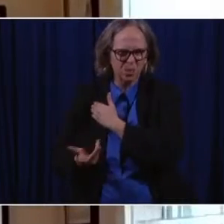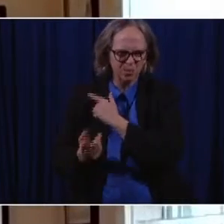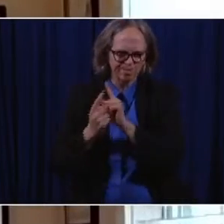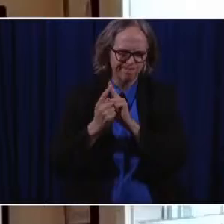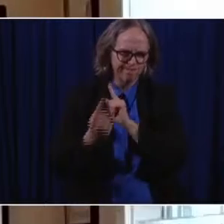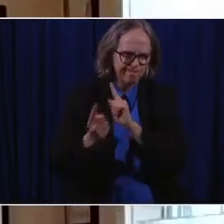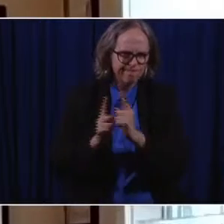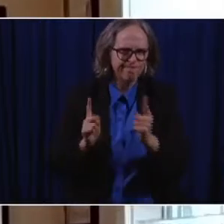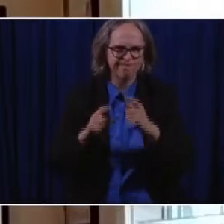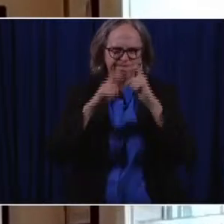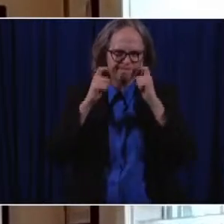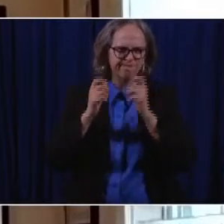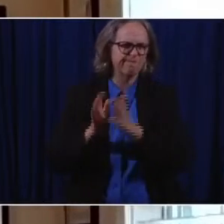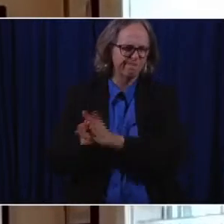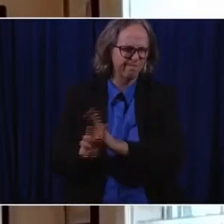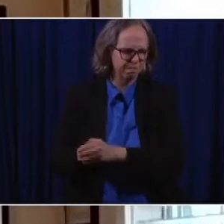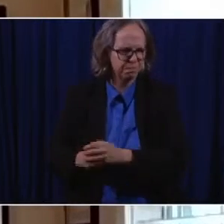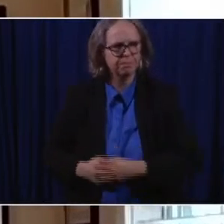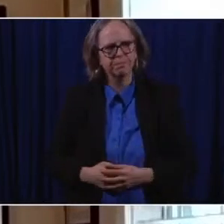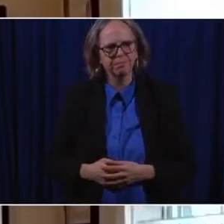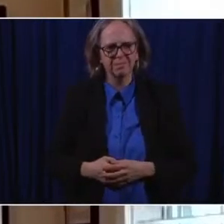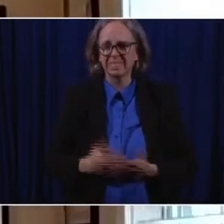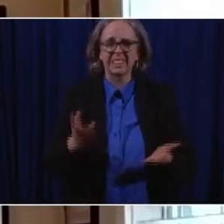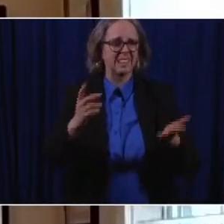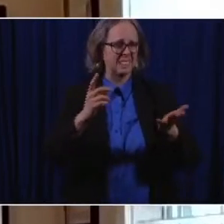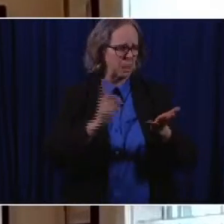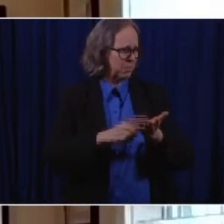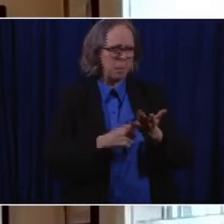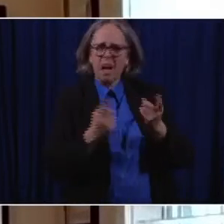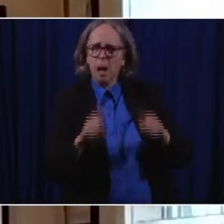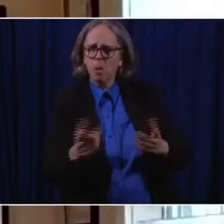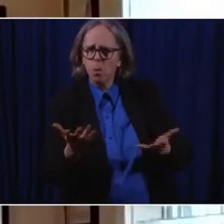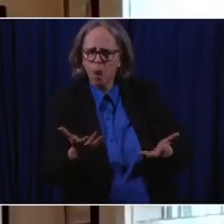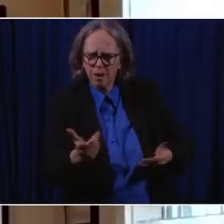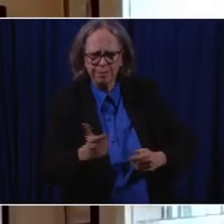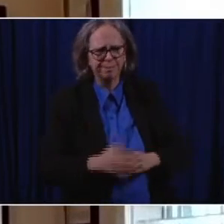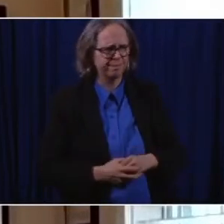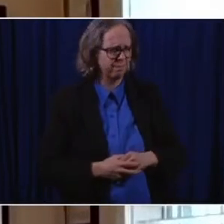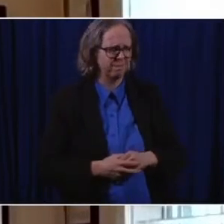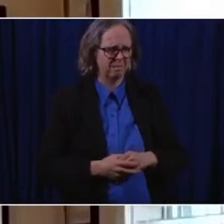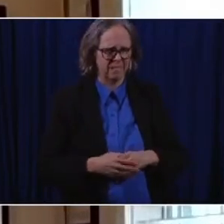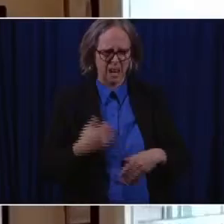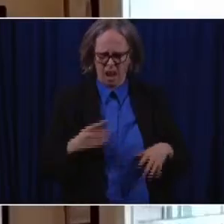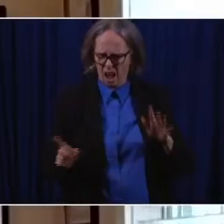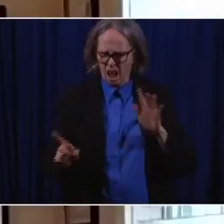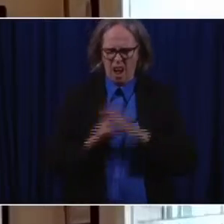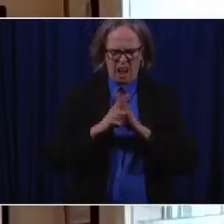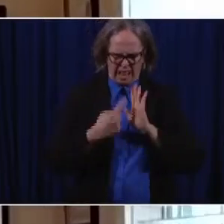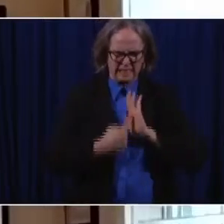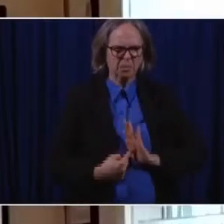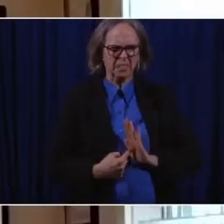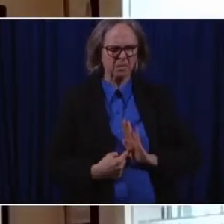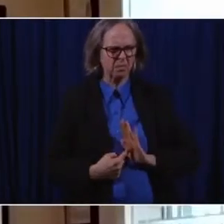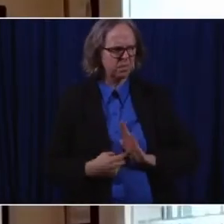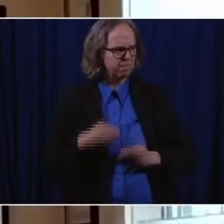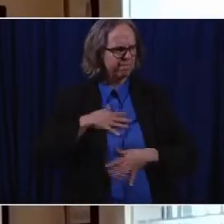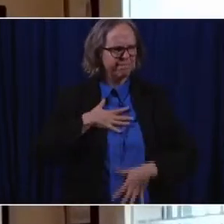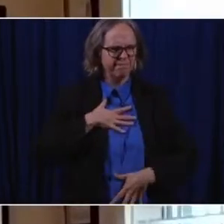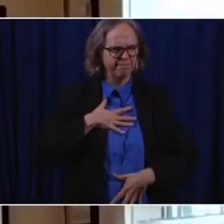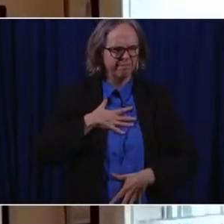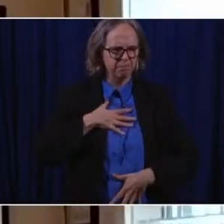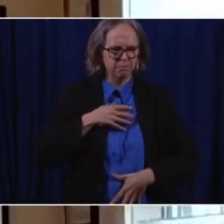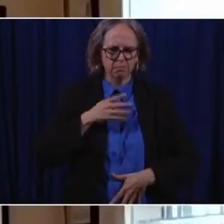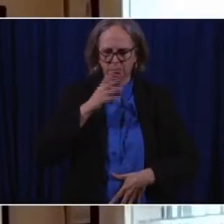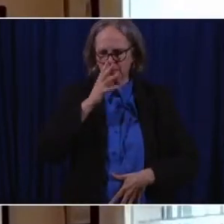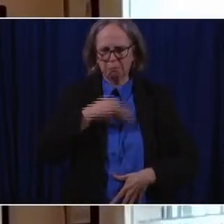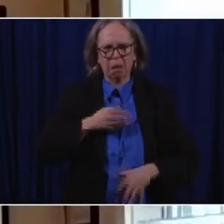we're having some symptoms and choosing to ignore them. Or we're bumping into a situation where perhaps